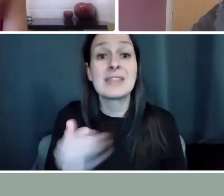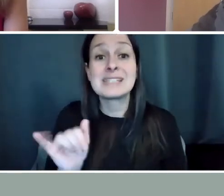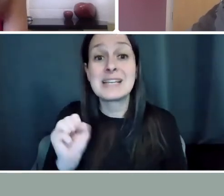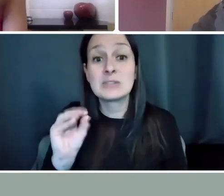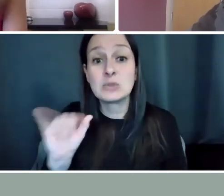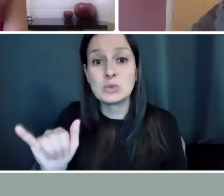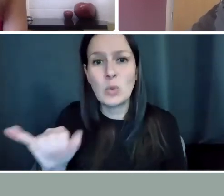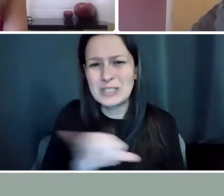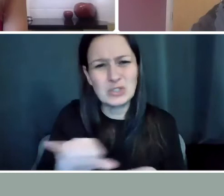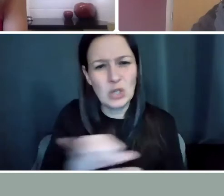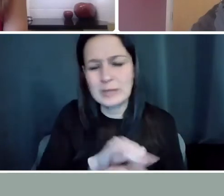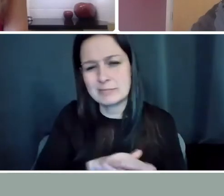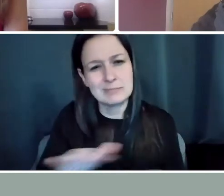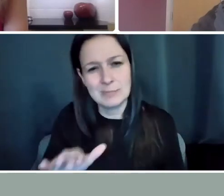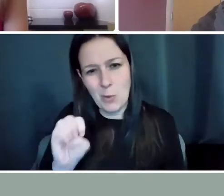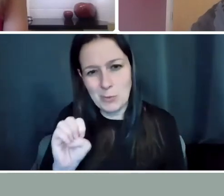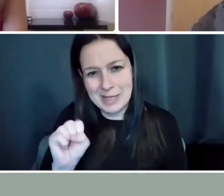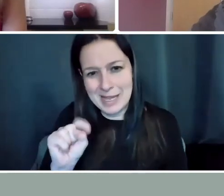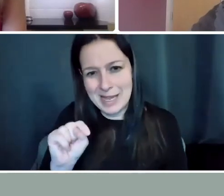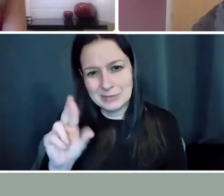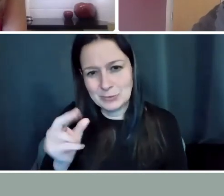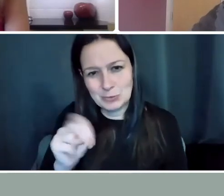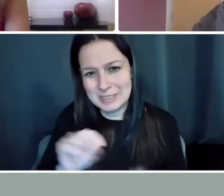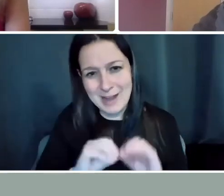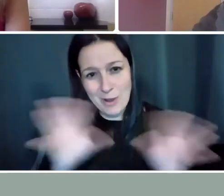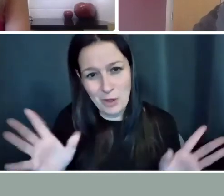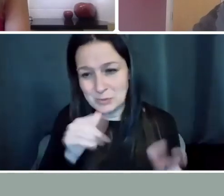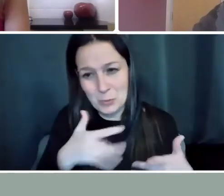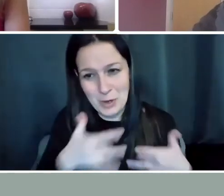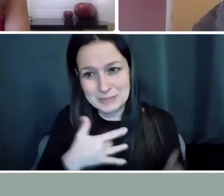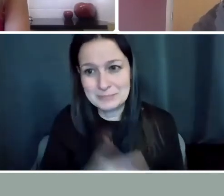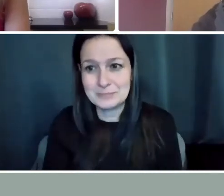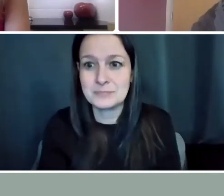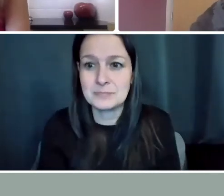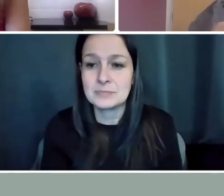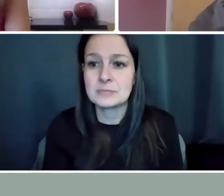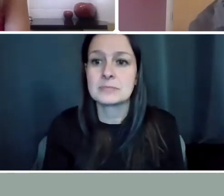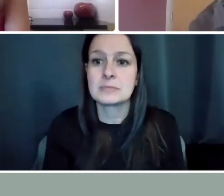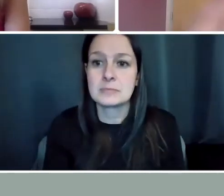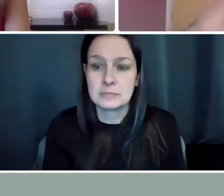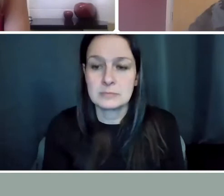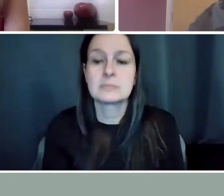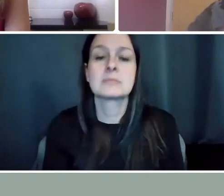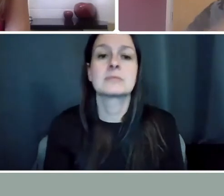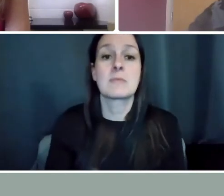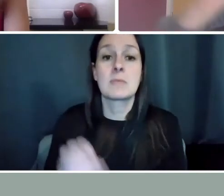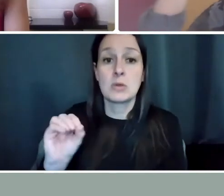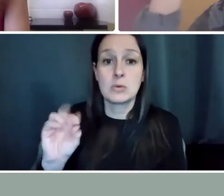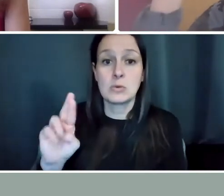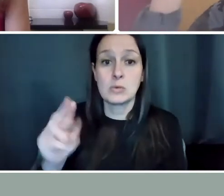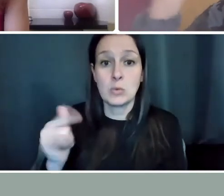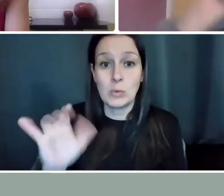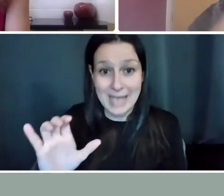sauce don't have any estrogen at all. So you don't have to worry about that kind. So then we'll organic. Go organic